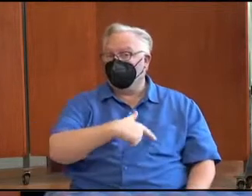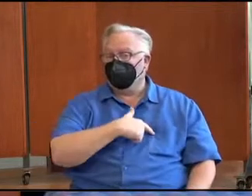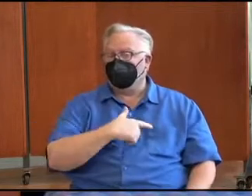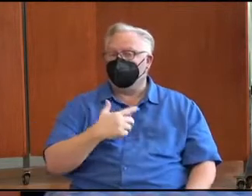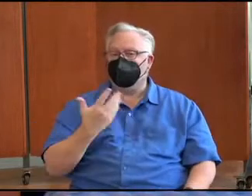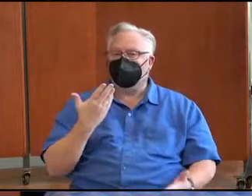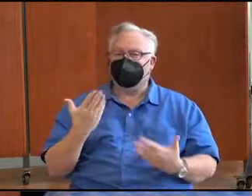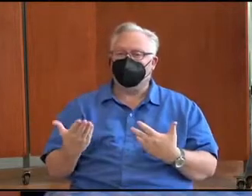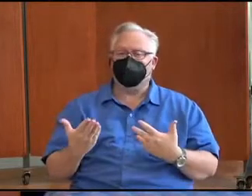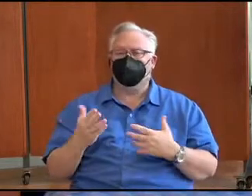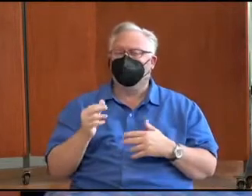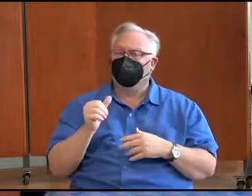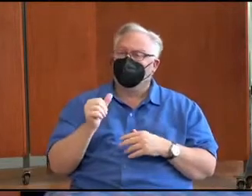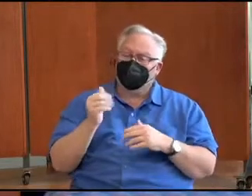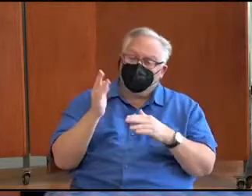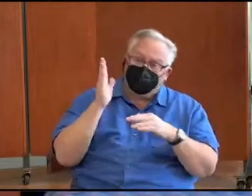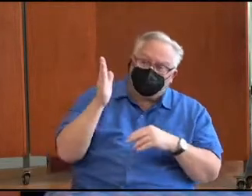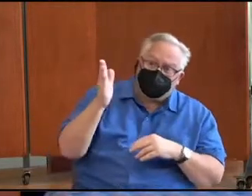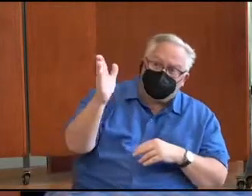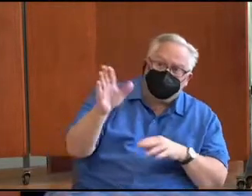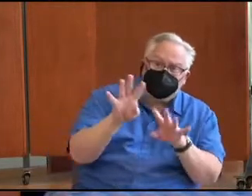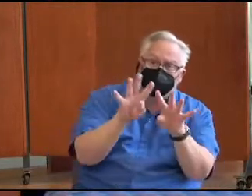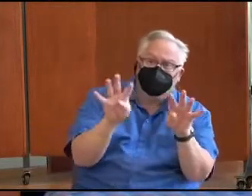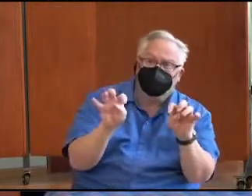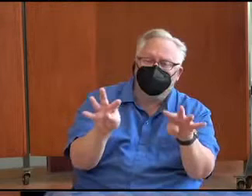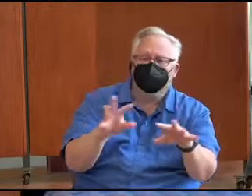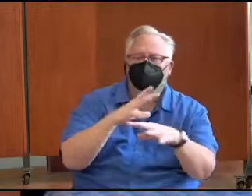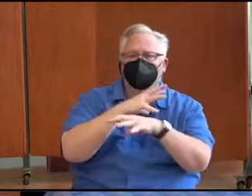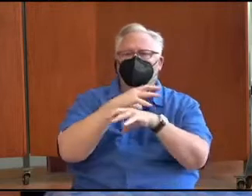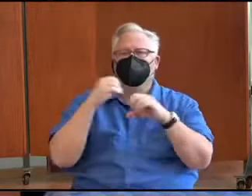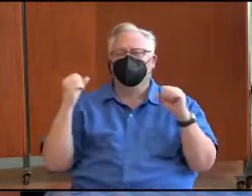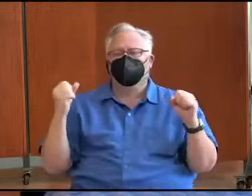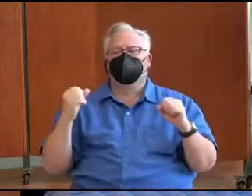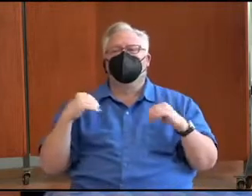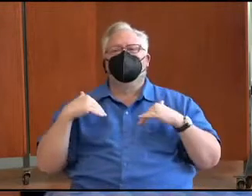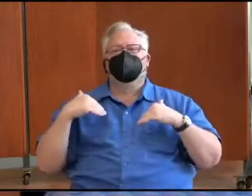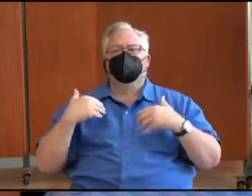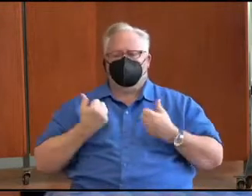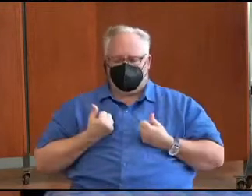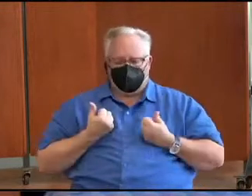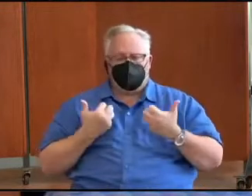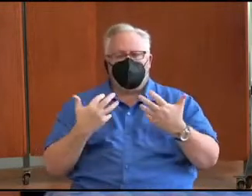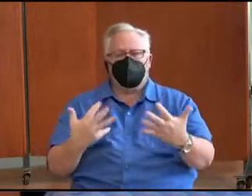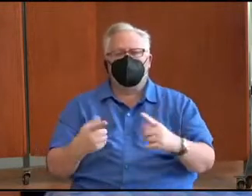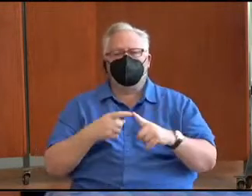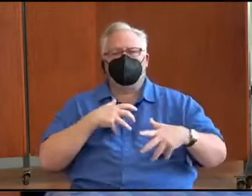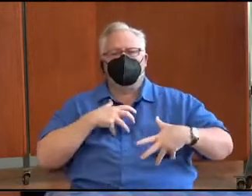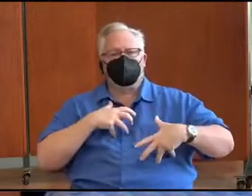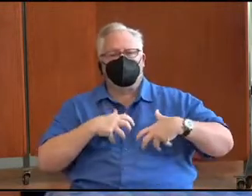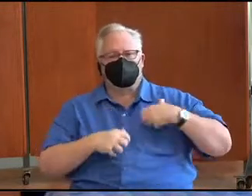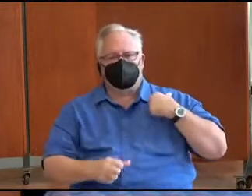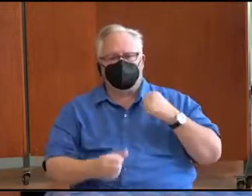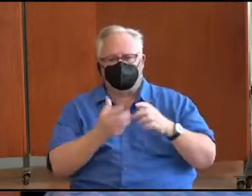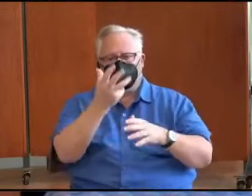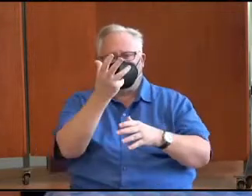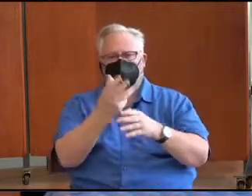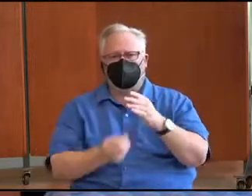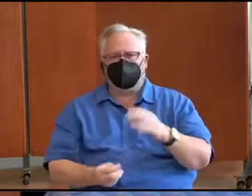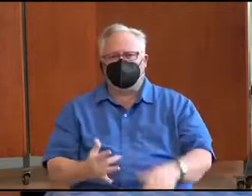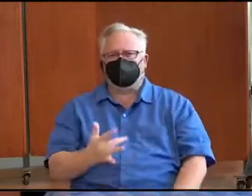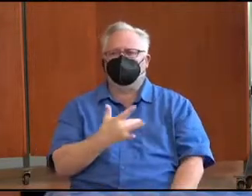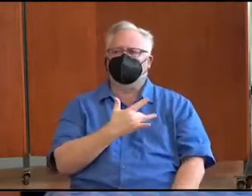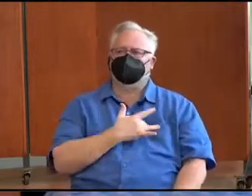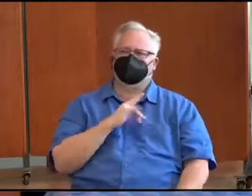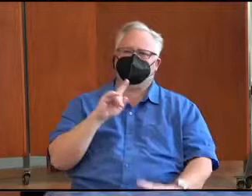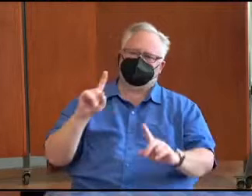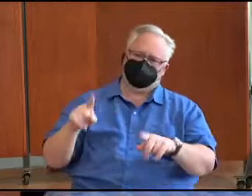uncertainty, worn from the grief and the loss and the heartbreak of these last few years,